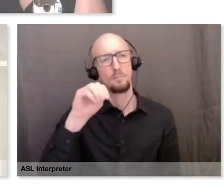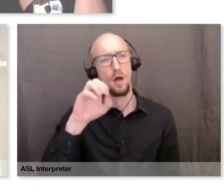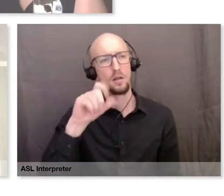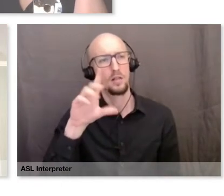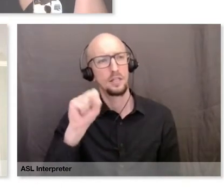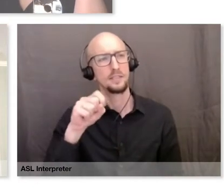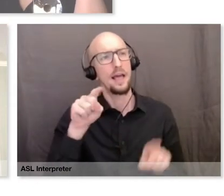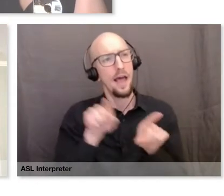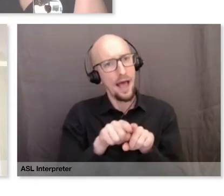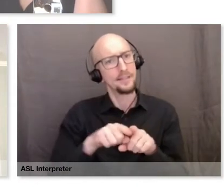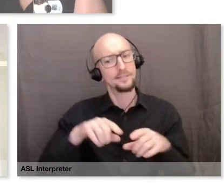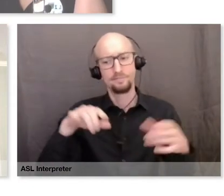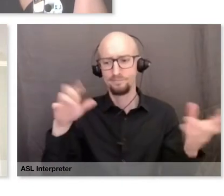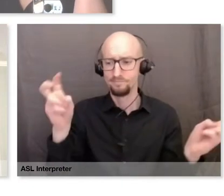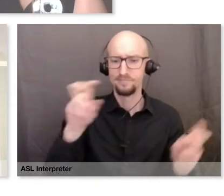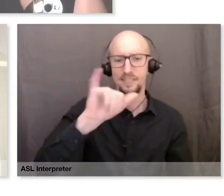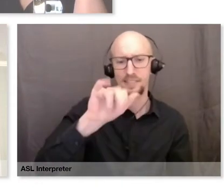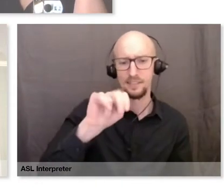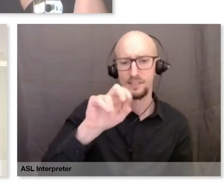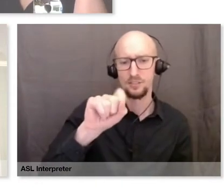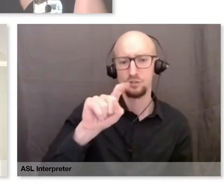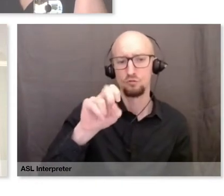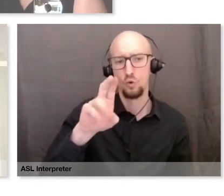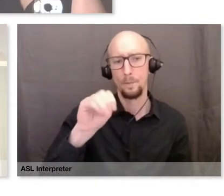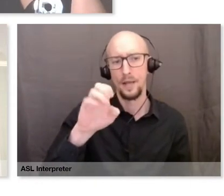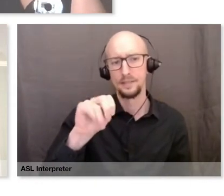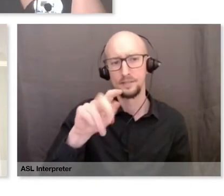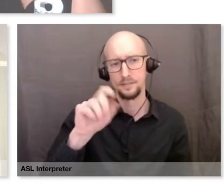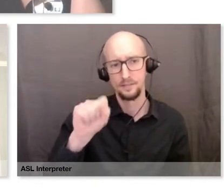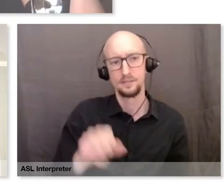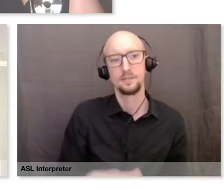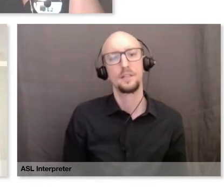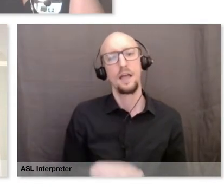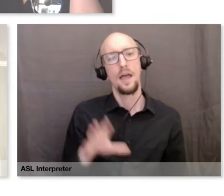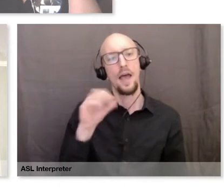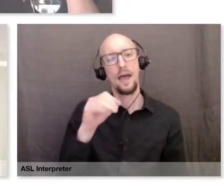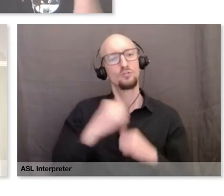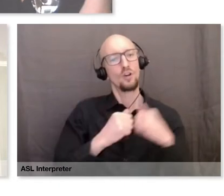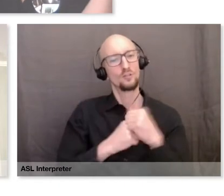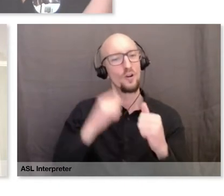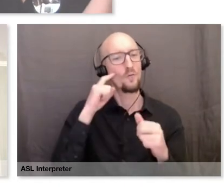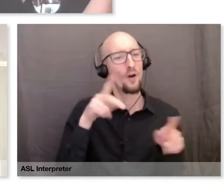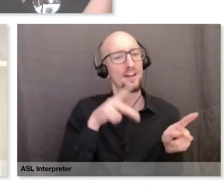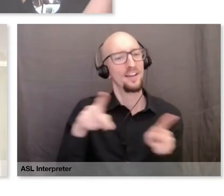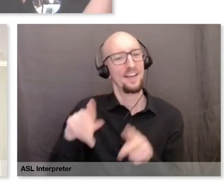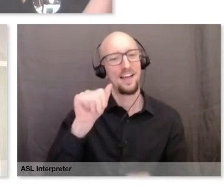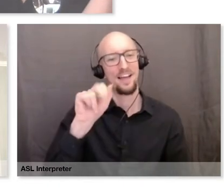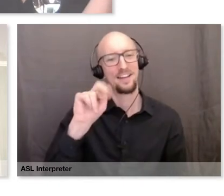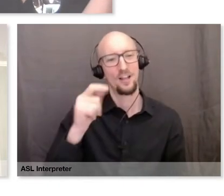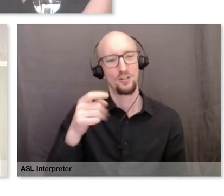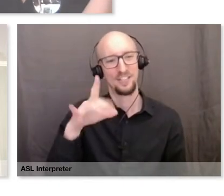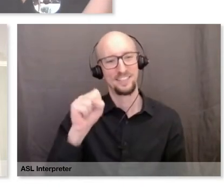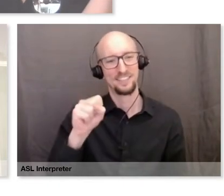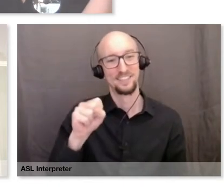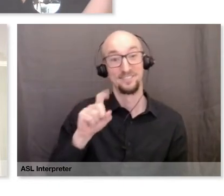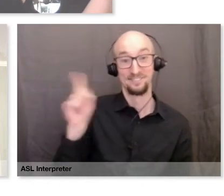And also, I think importantly, as structures of analogy. So disentangling analogies.